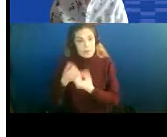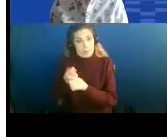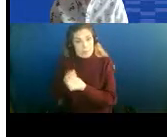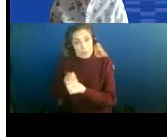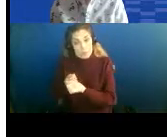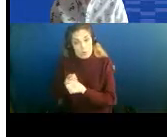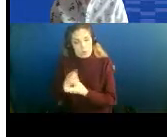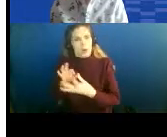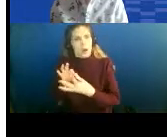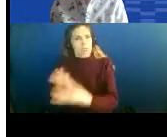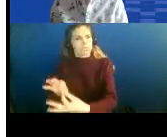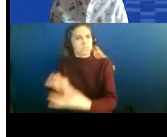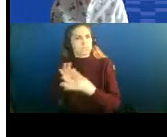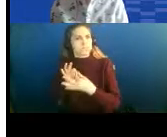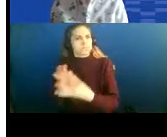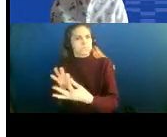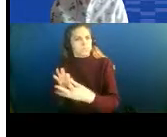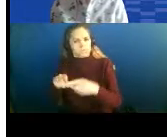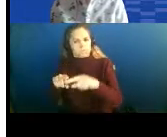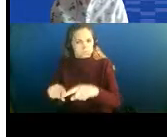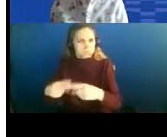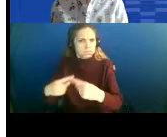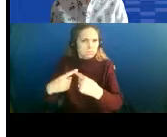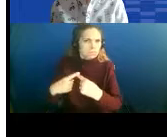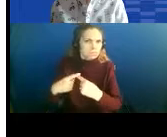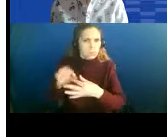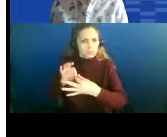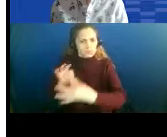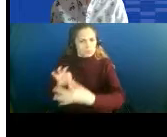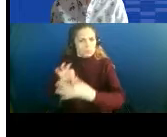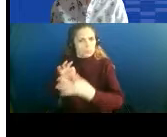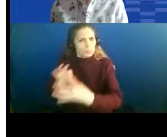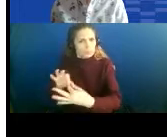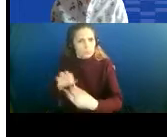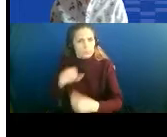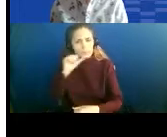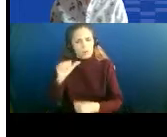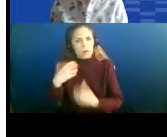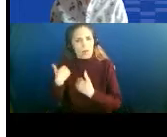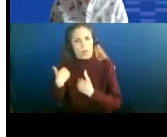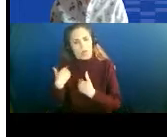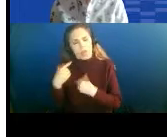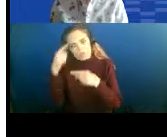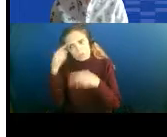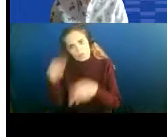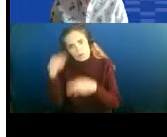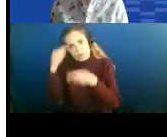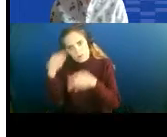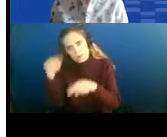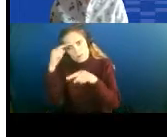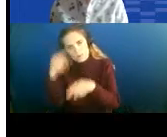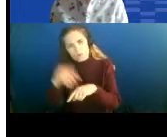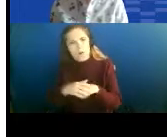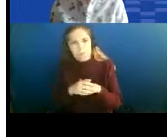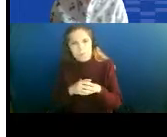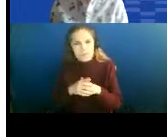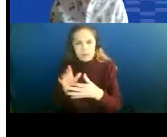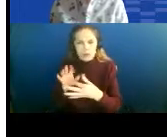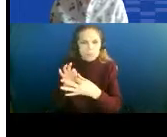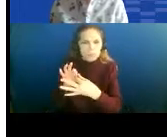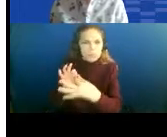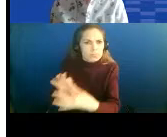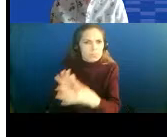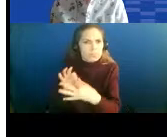This also helps us to decenter the importance often placed on individualism